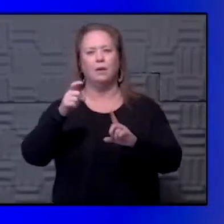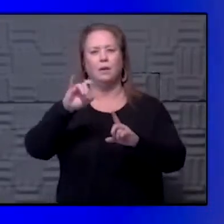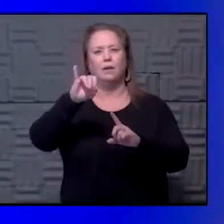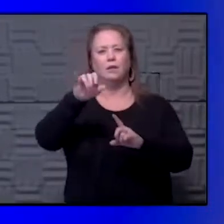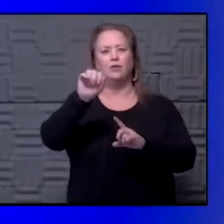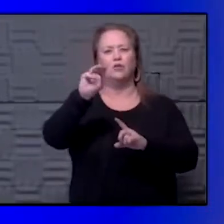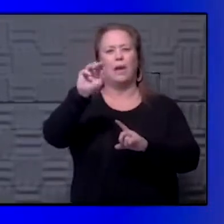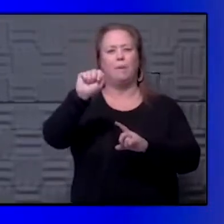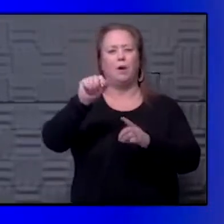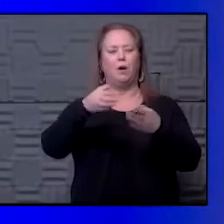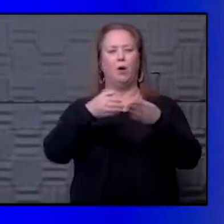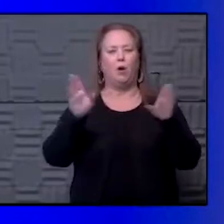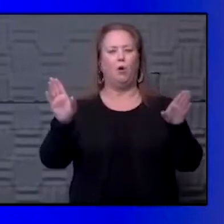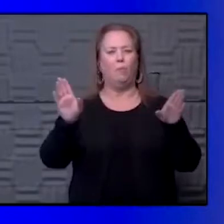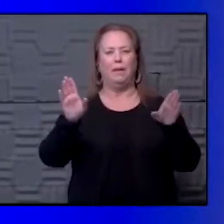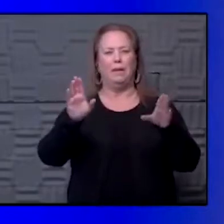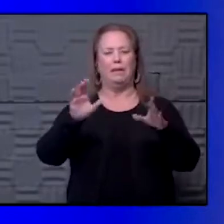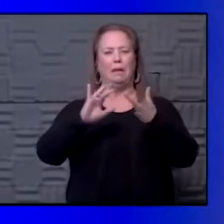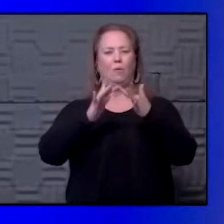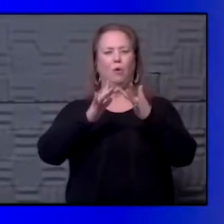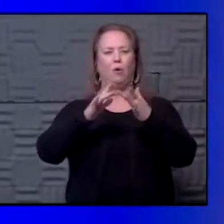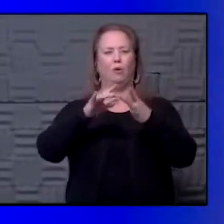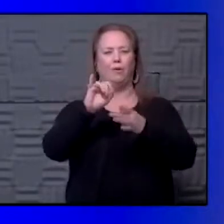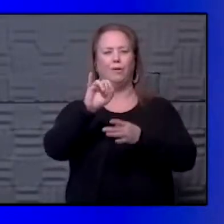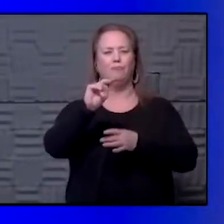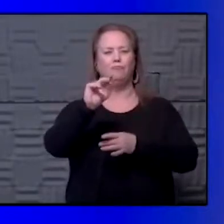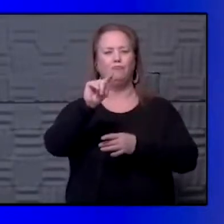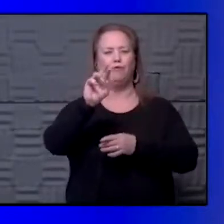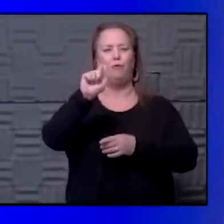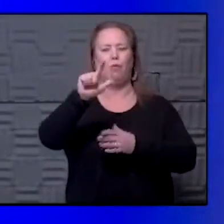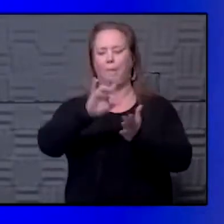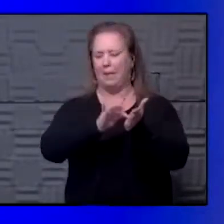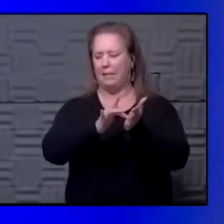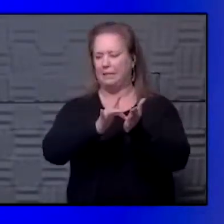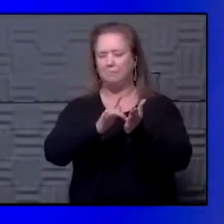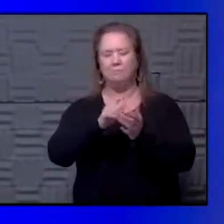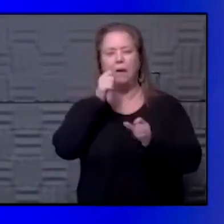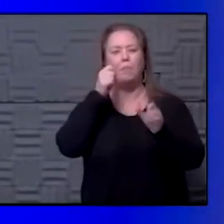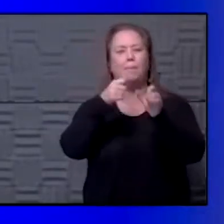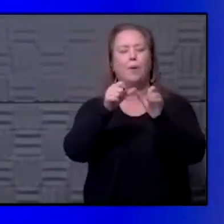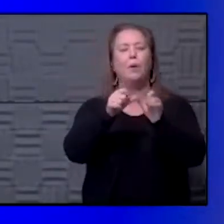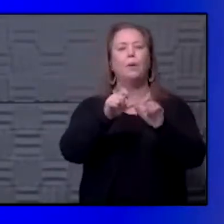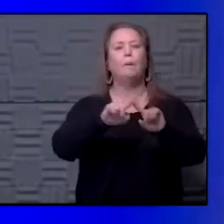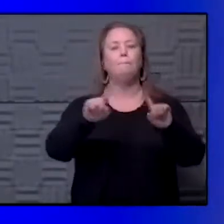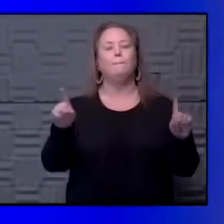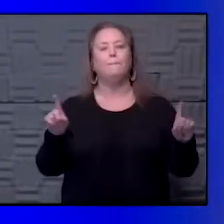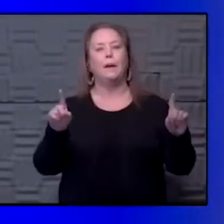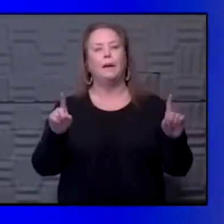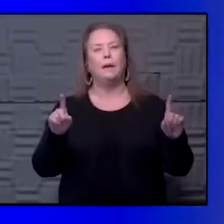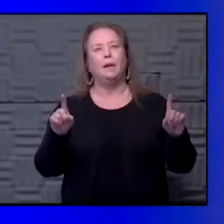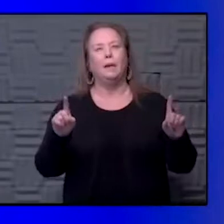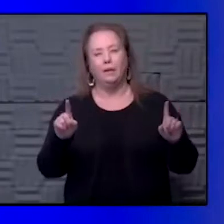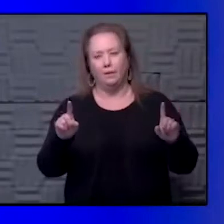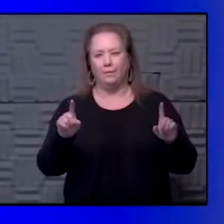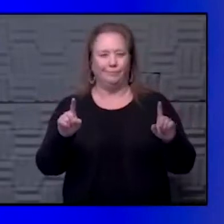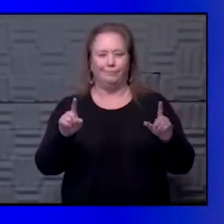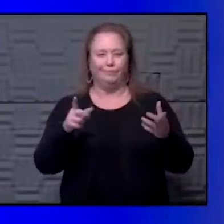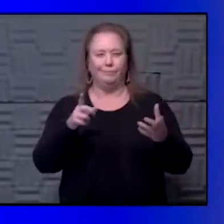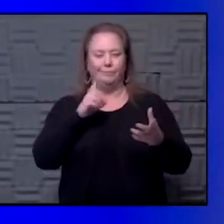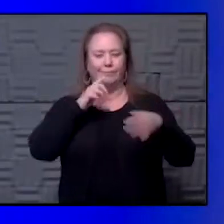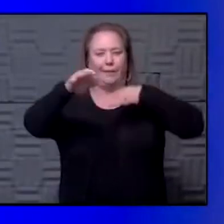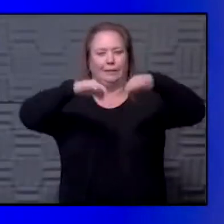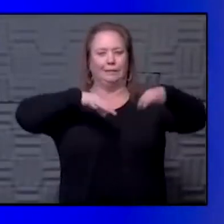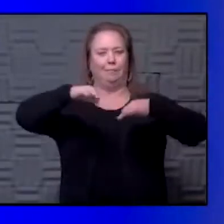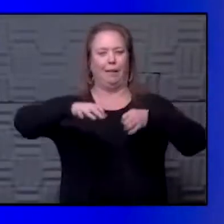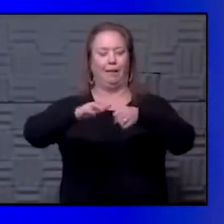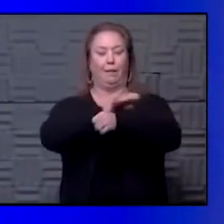Open Network or JAMA Internal Medicine, but it hopefully put an end to that question.